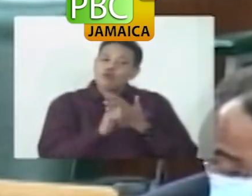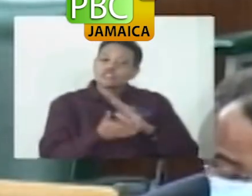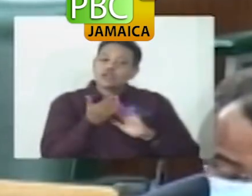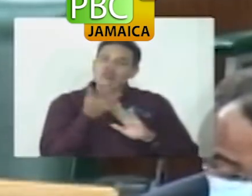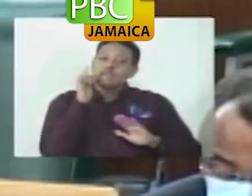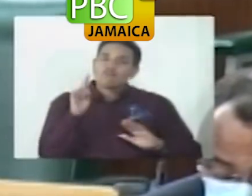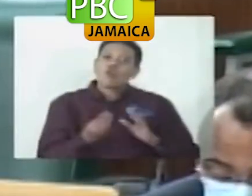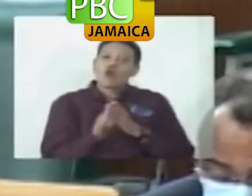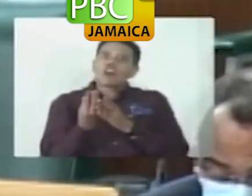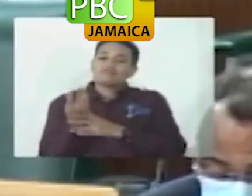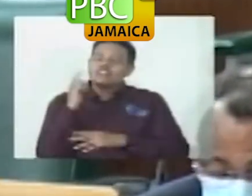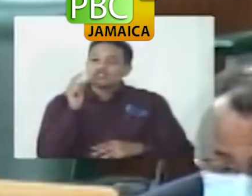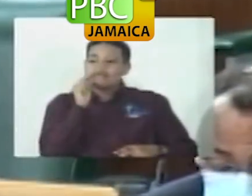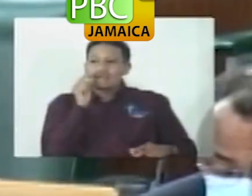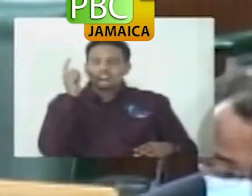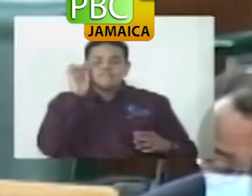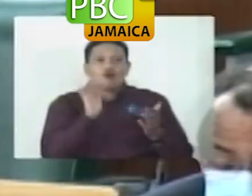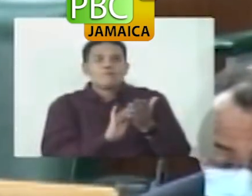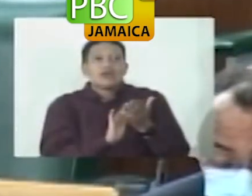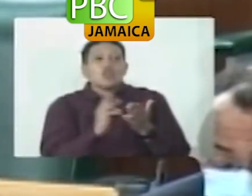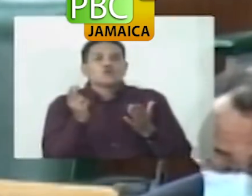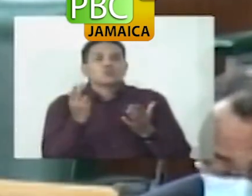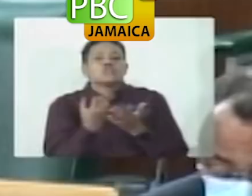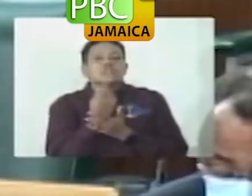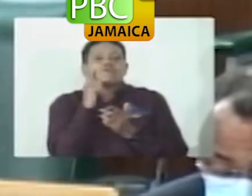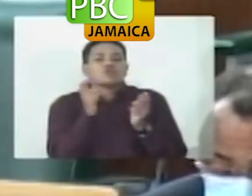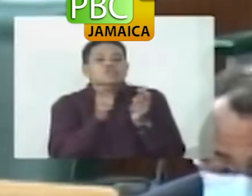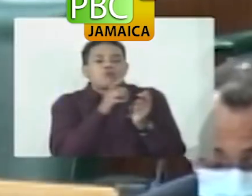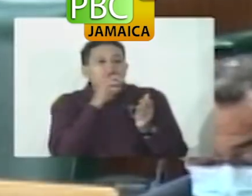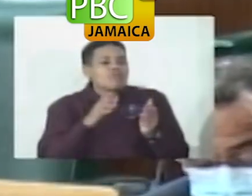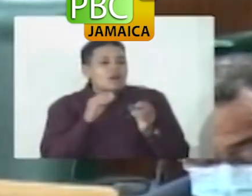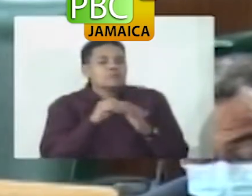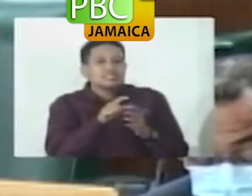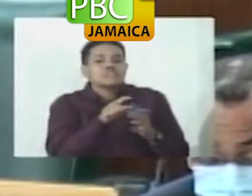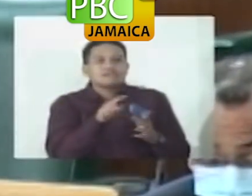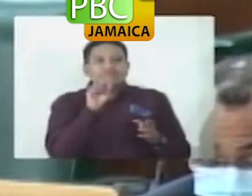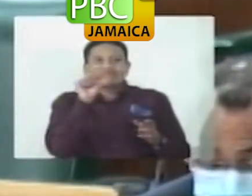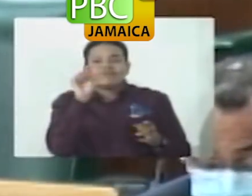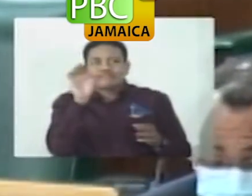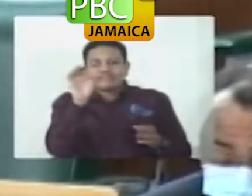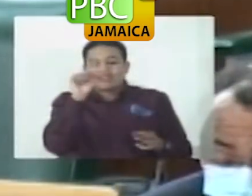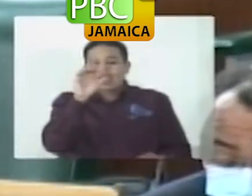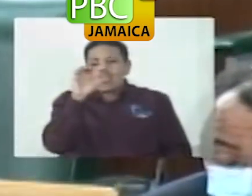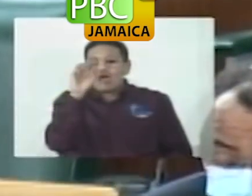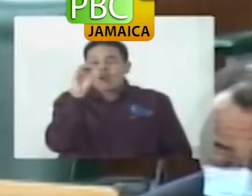the cultivation of ganja for medical use for small farmers in a compound St. Elizabeth and Orange Hill in Westmoreland,